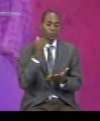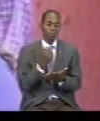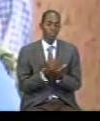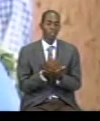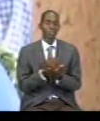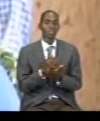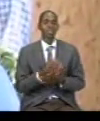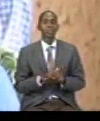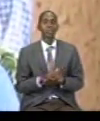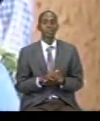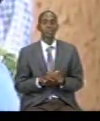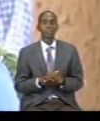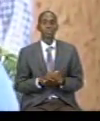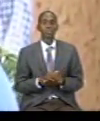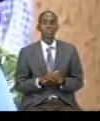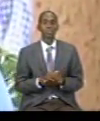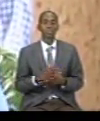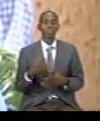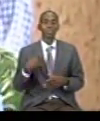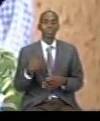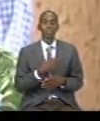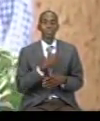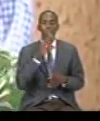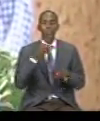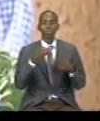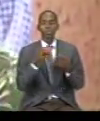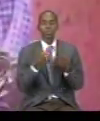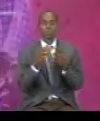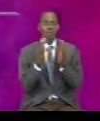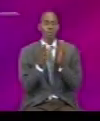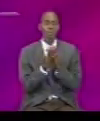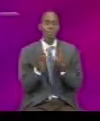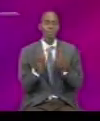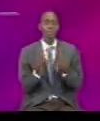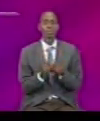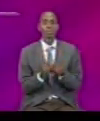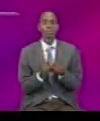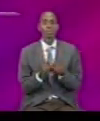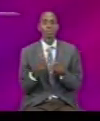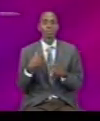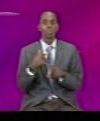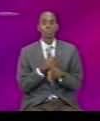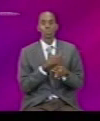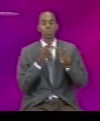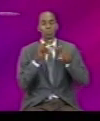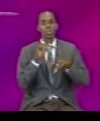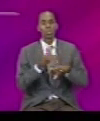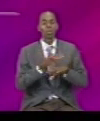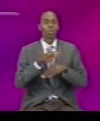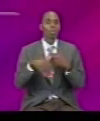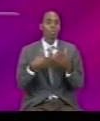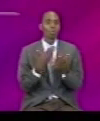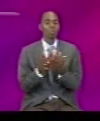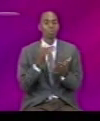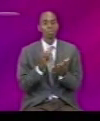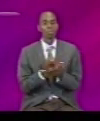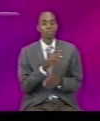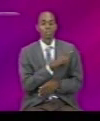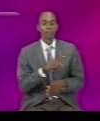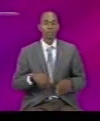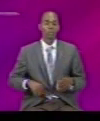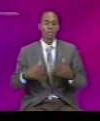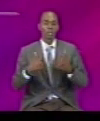Amen. We're going to pray as we look at all that the Lord has ministered to us